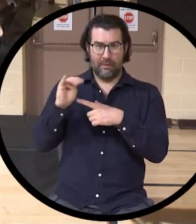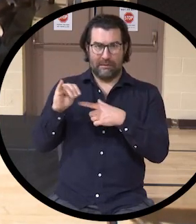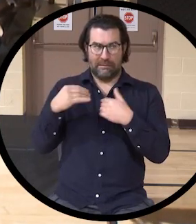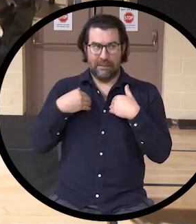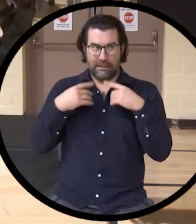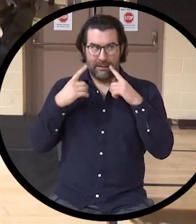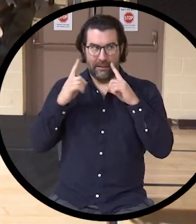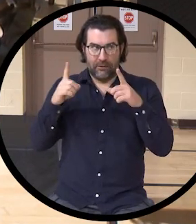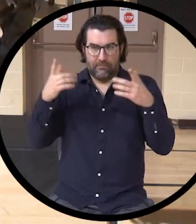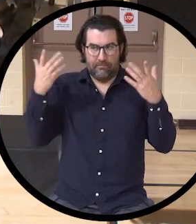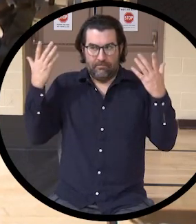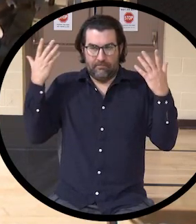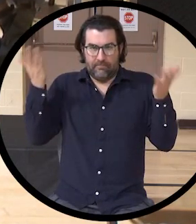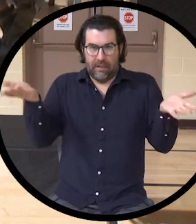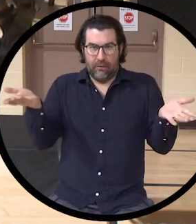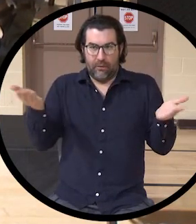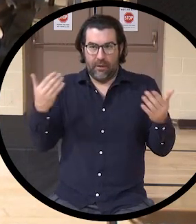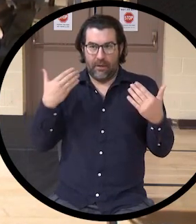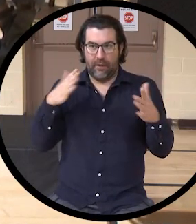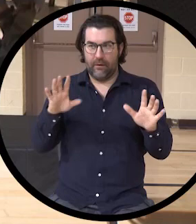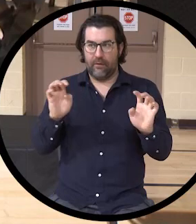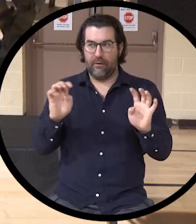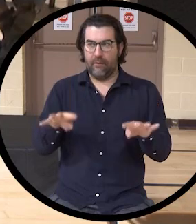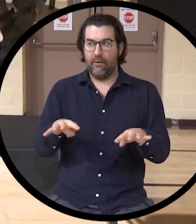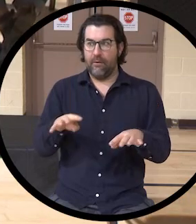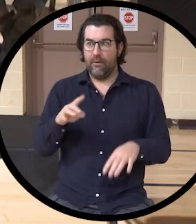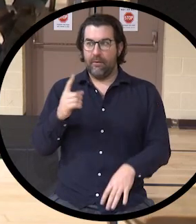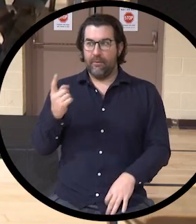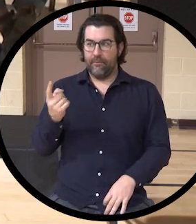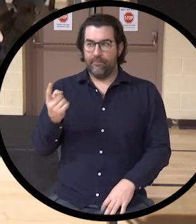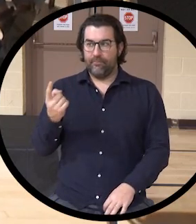I don't have an answer to that. It's certainly something